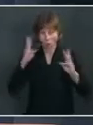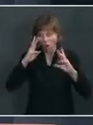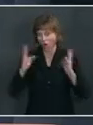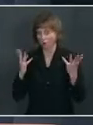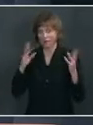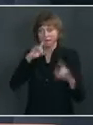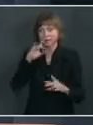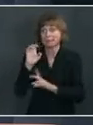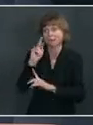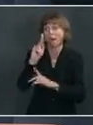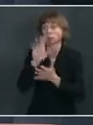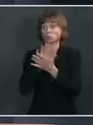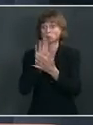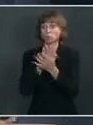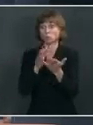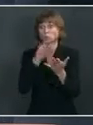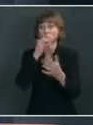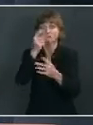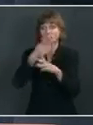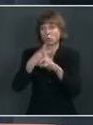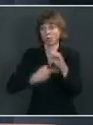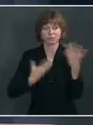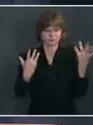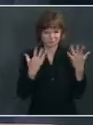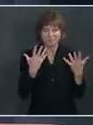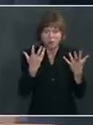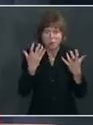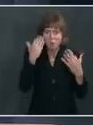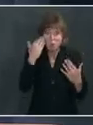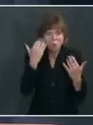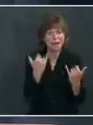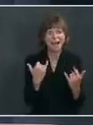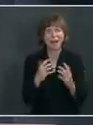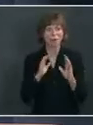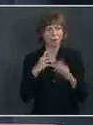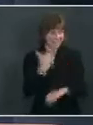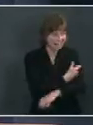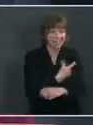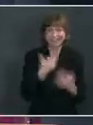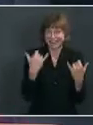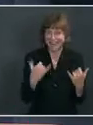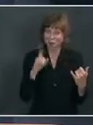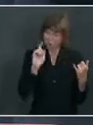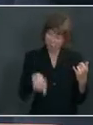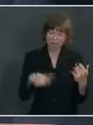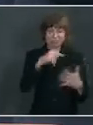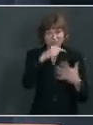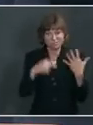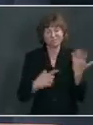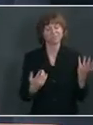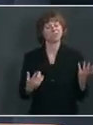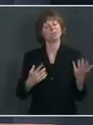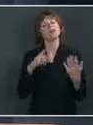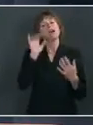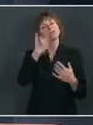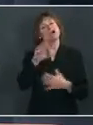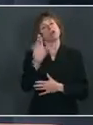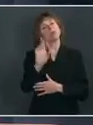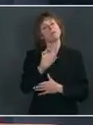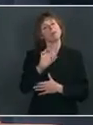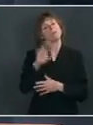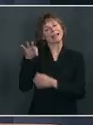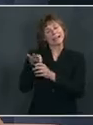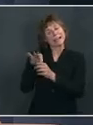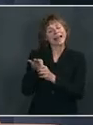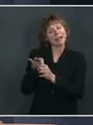can go back to school in a couple months now. They're worried about getting the vaccine now. And those are issues that Republican elected officials are